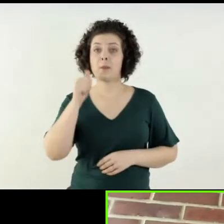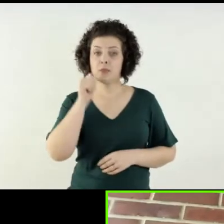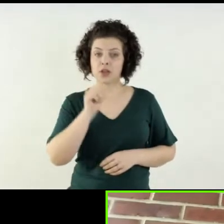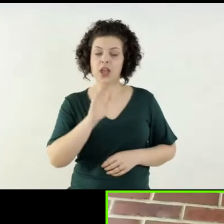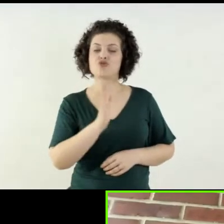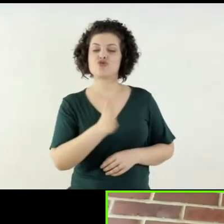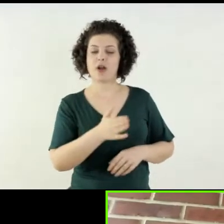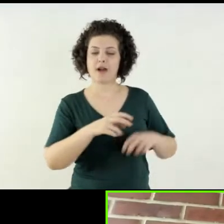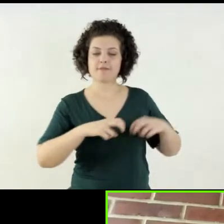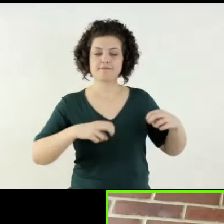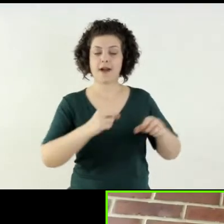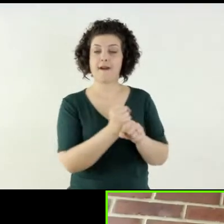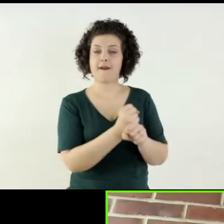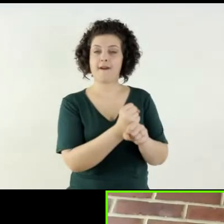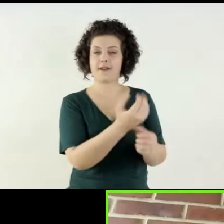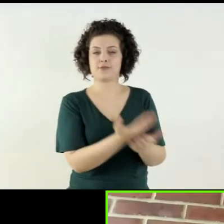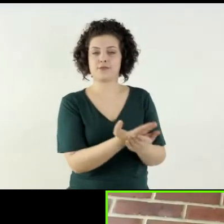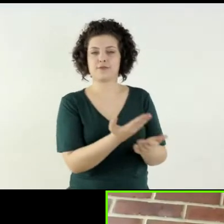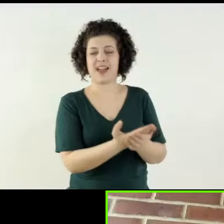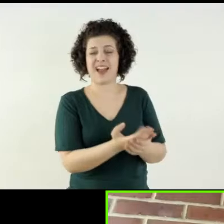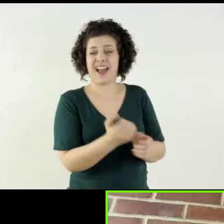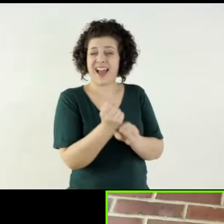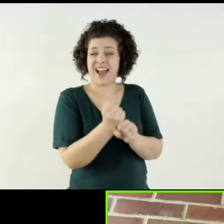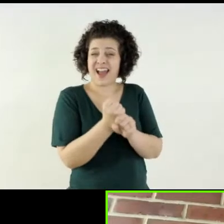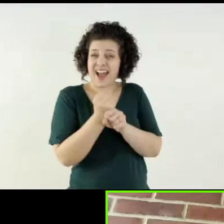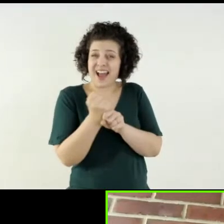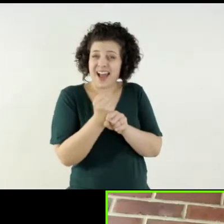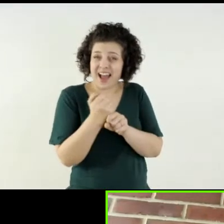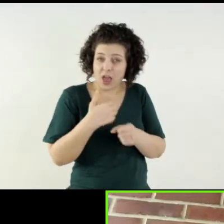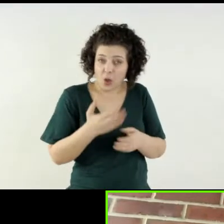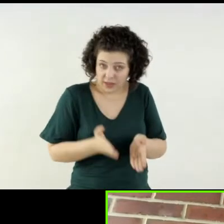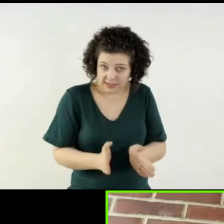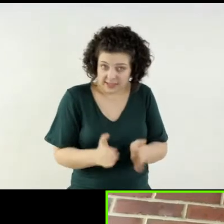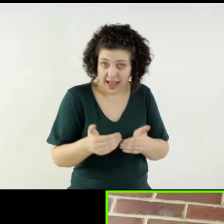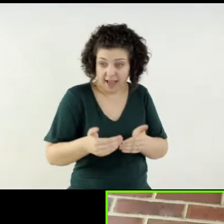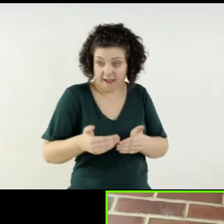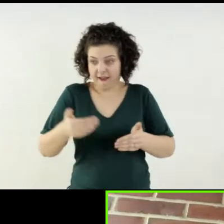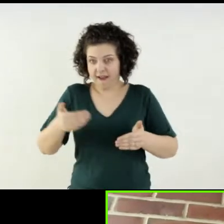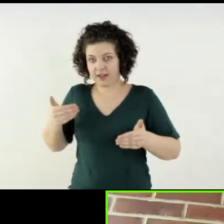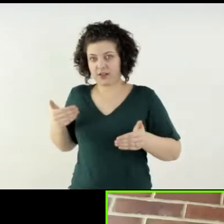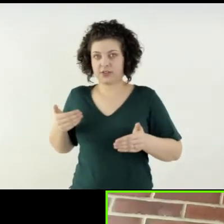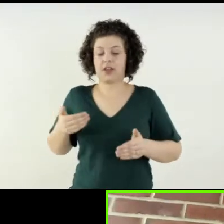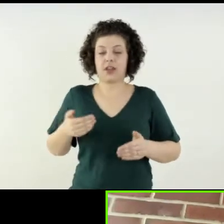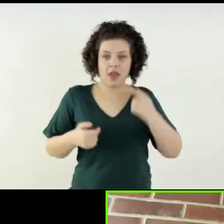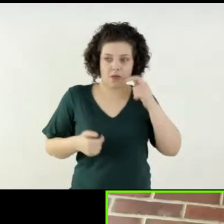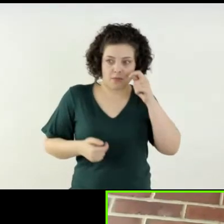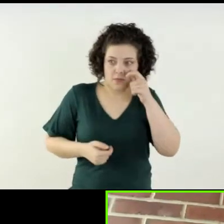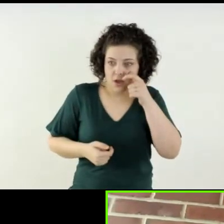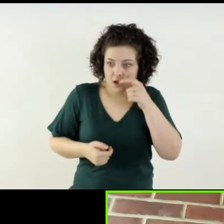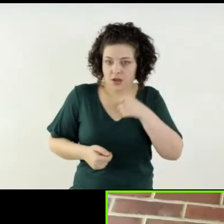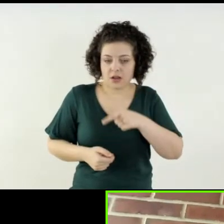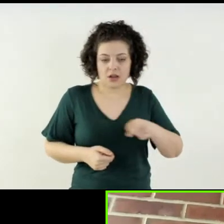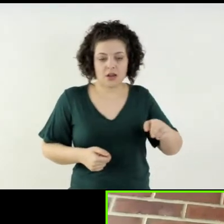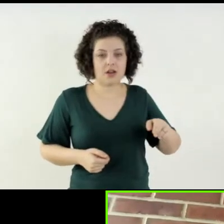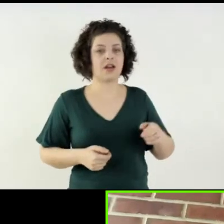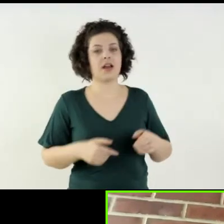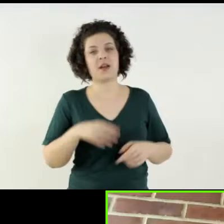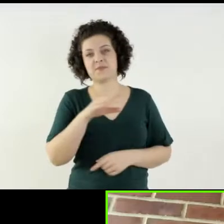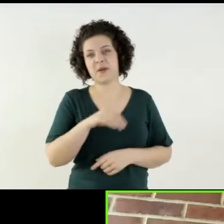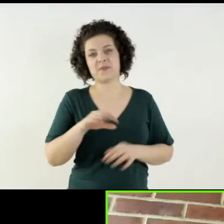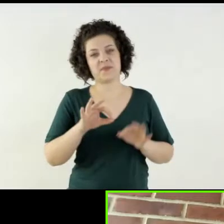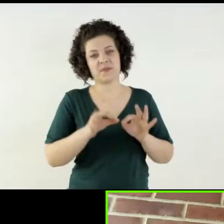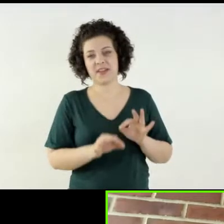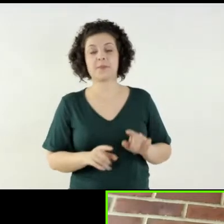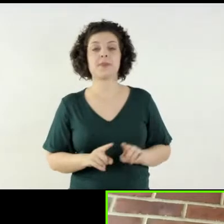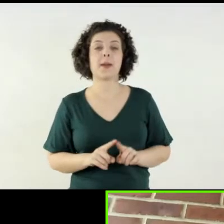born. And so that really piqued my interest. And I can stop talking in a moment, but before I do, I'll say